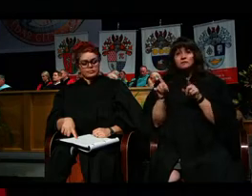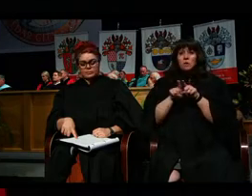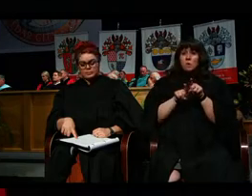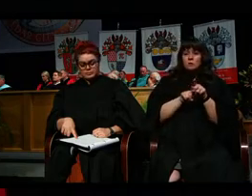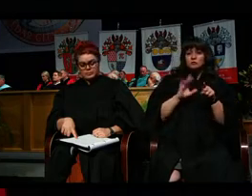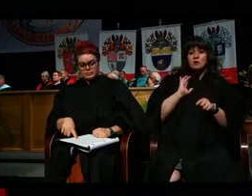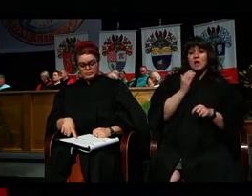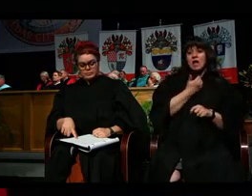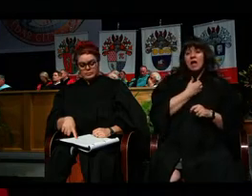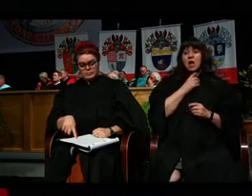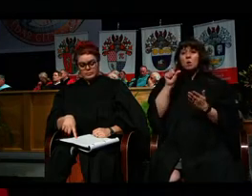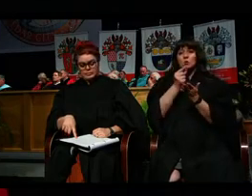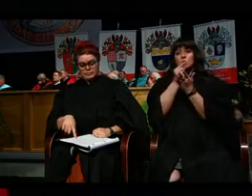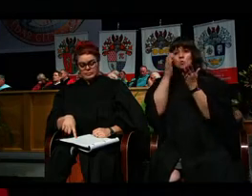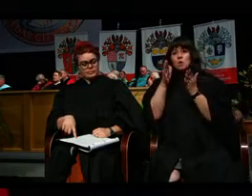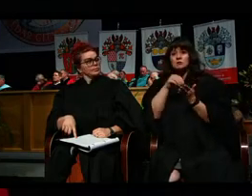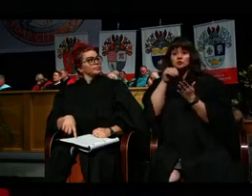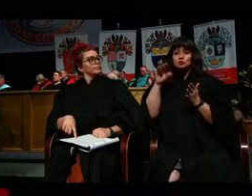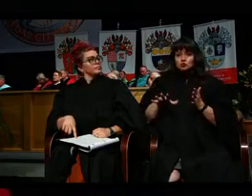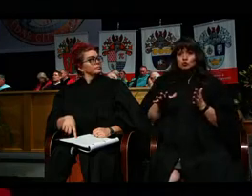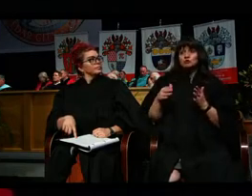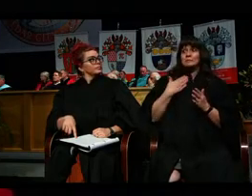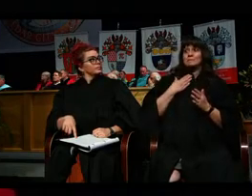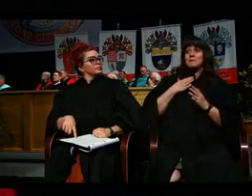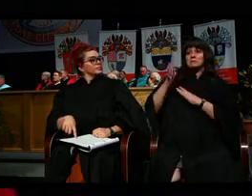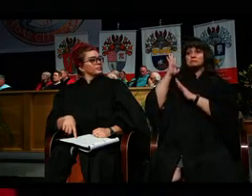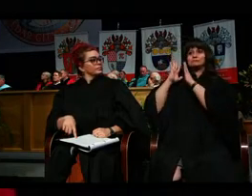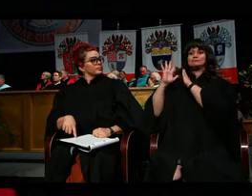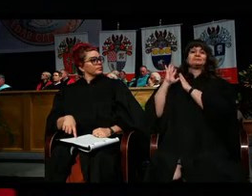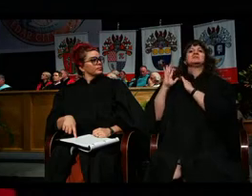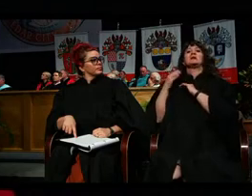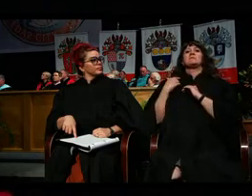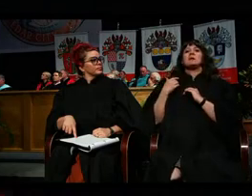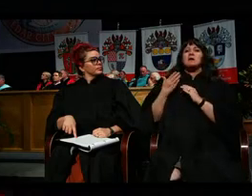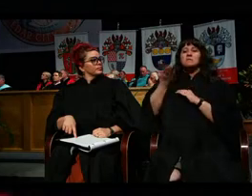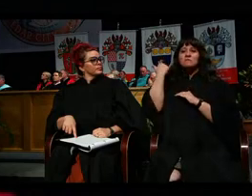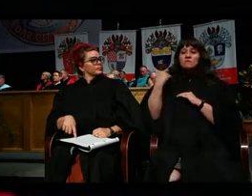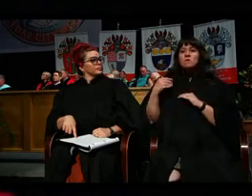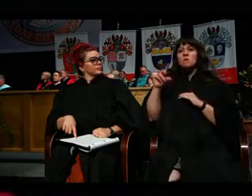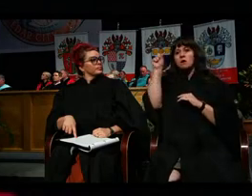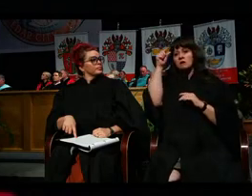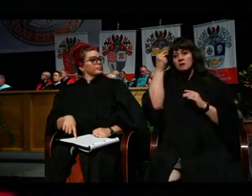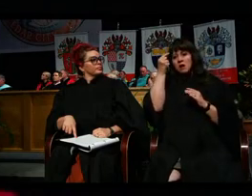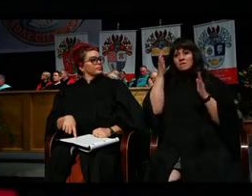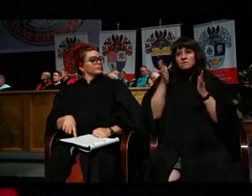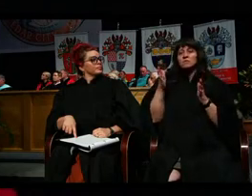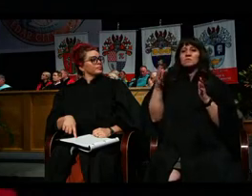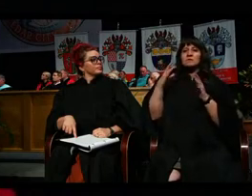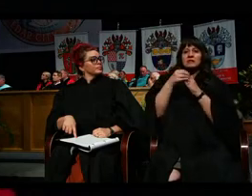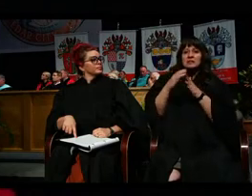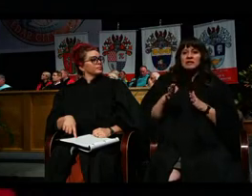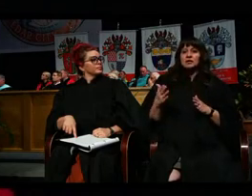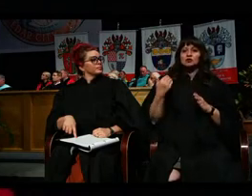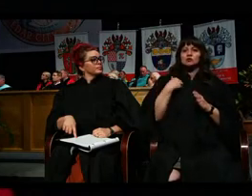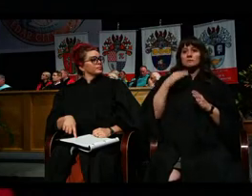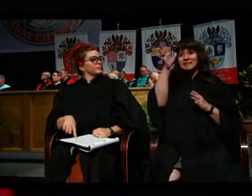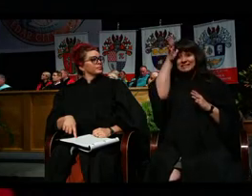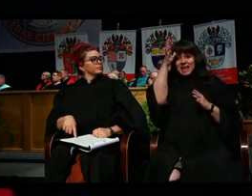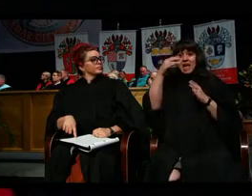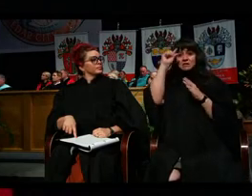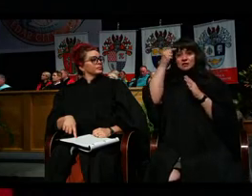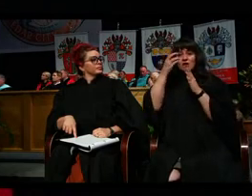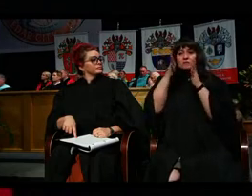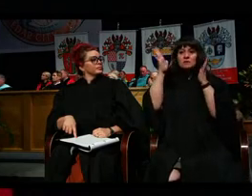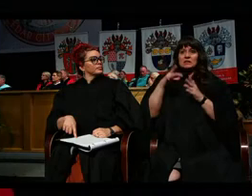dedicated alumni and friends, including my former student government leaders, my dad's former leaders, my event management alumni, some are